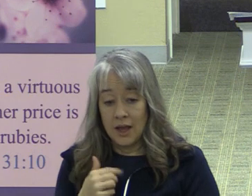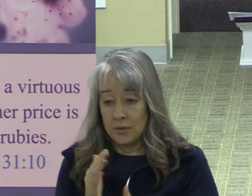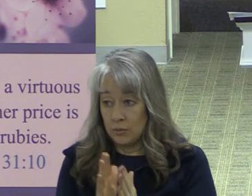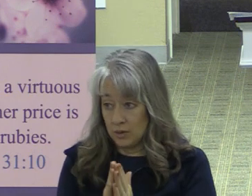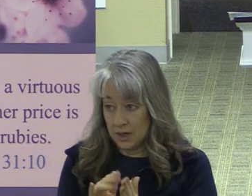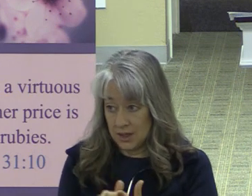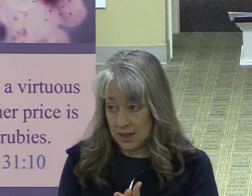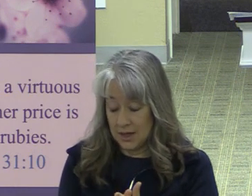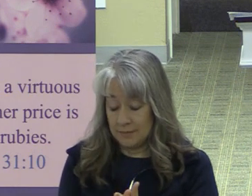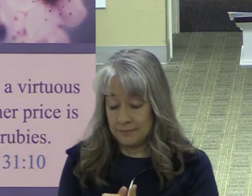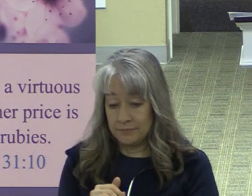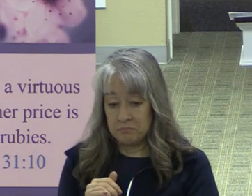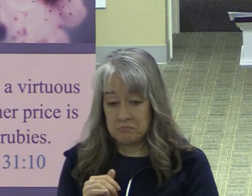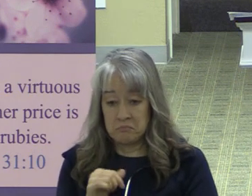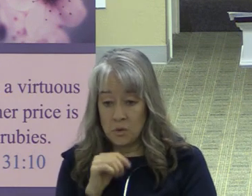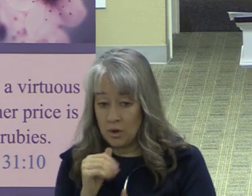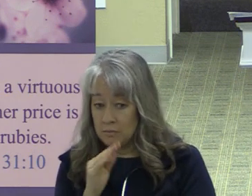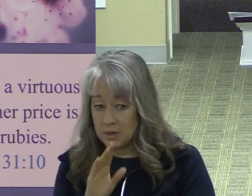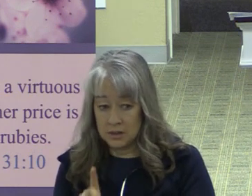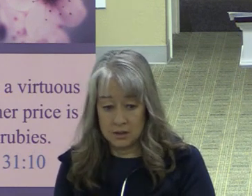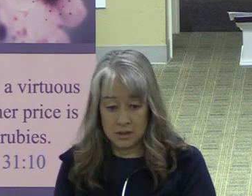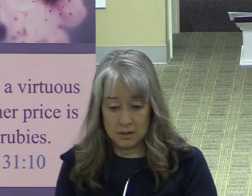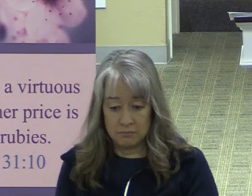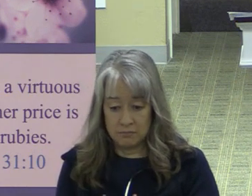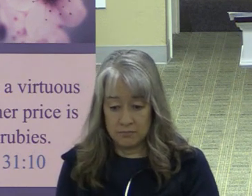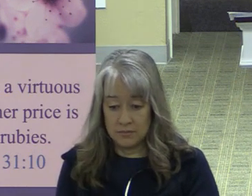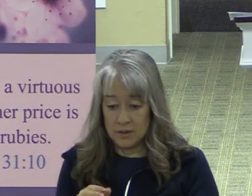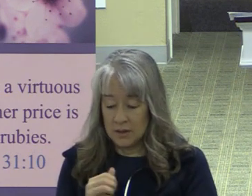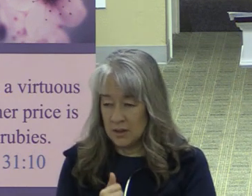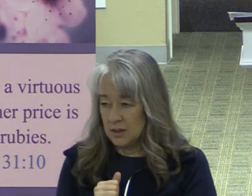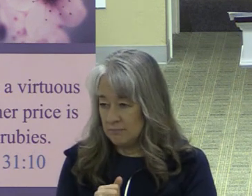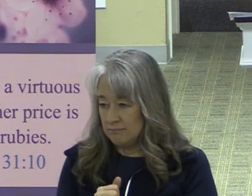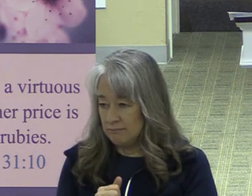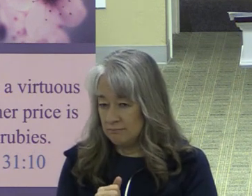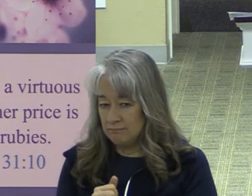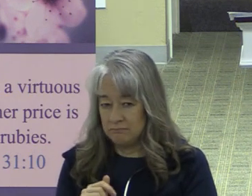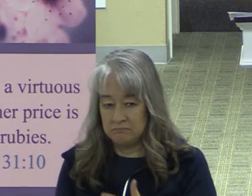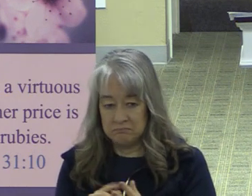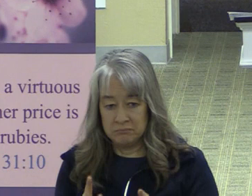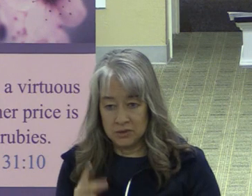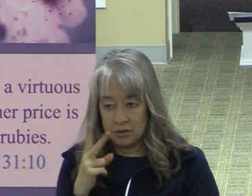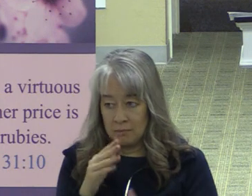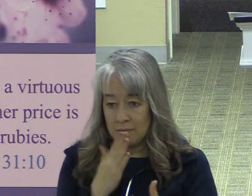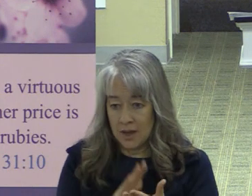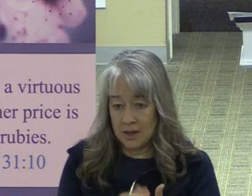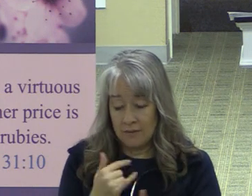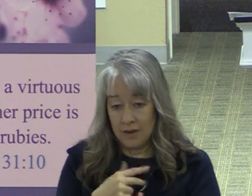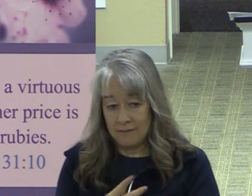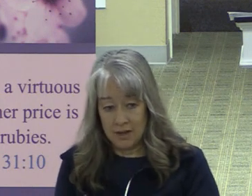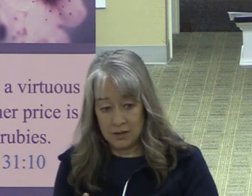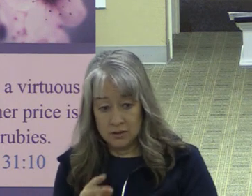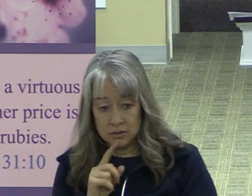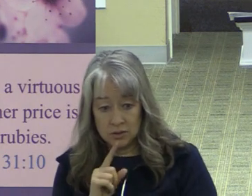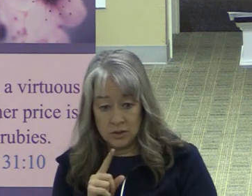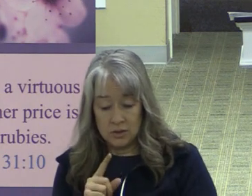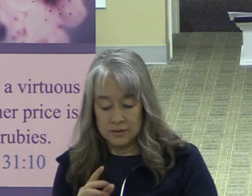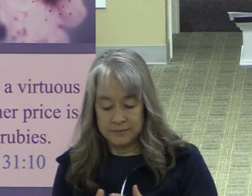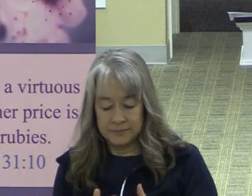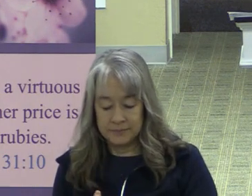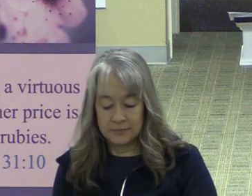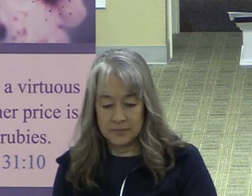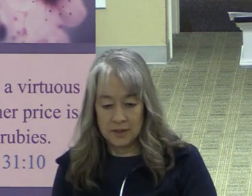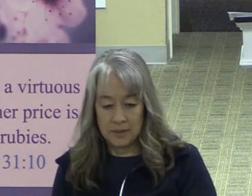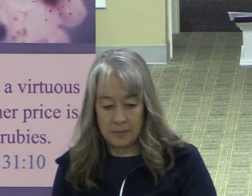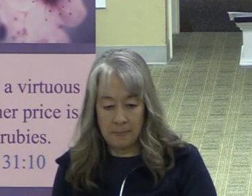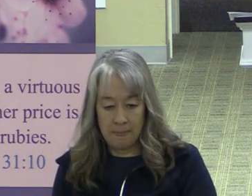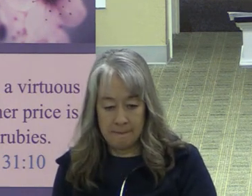prayed that, you know, and I was like, okay, I don't want to be like causing this place to look bad if I fail. So anyway,